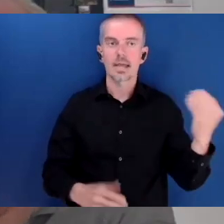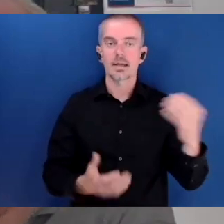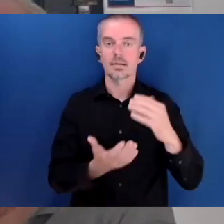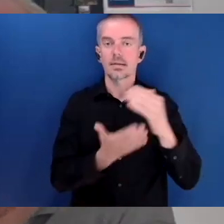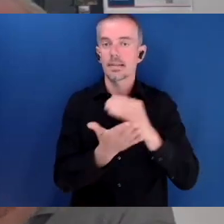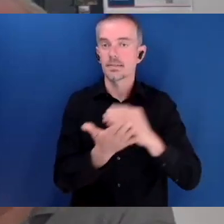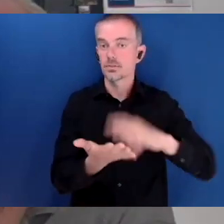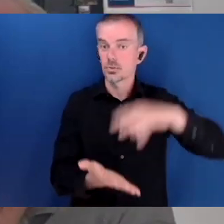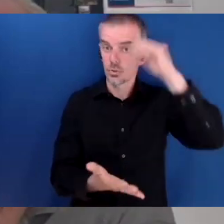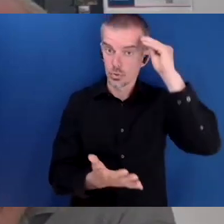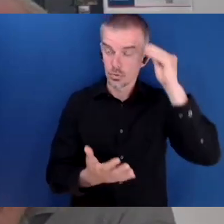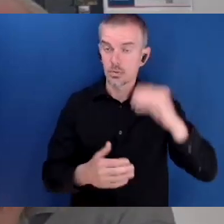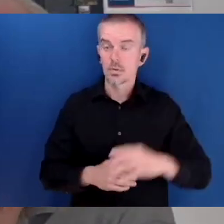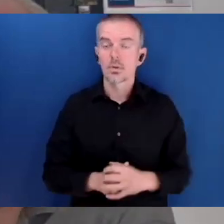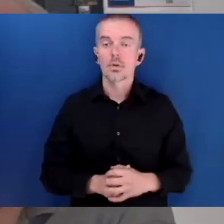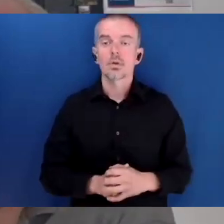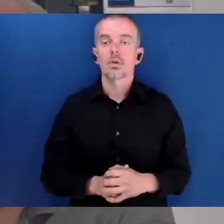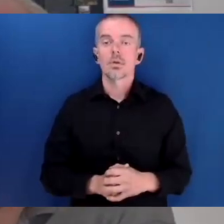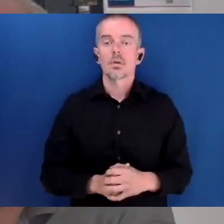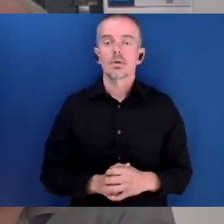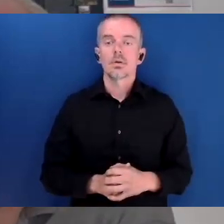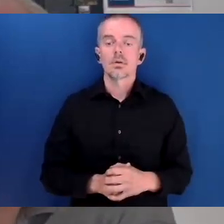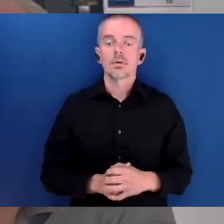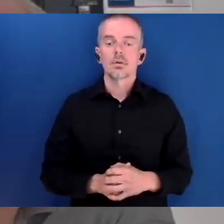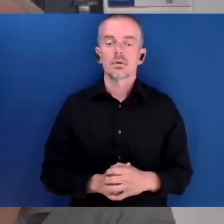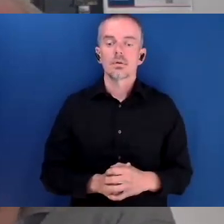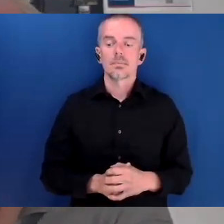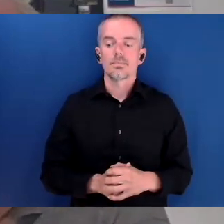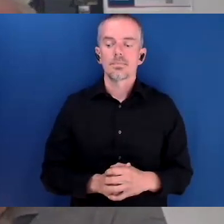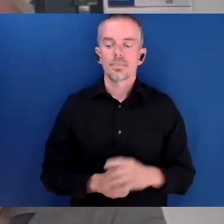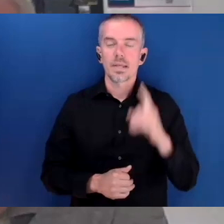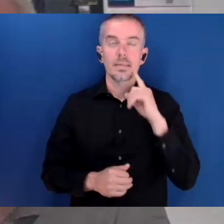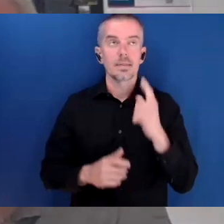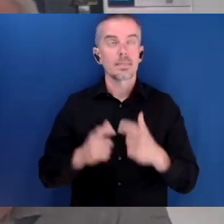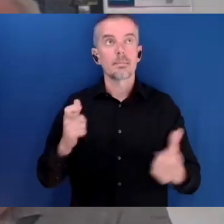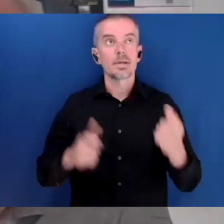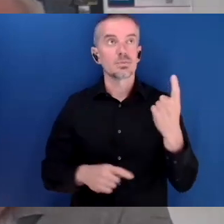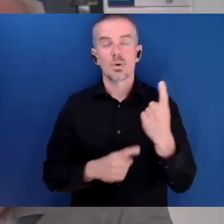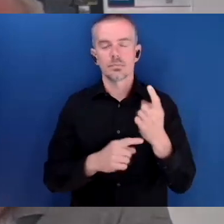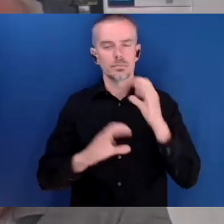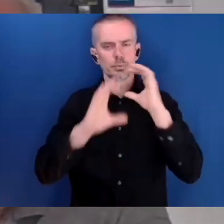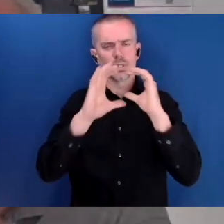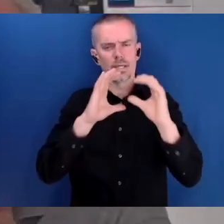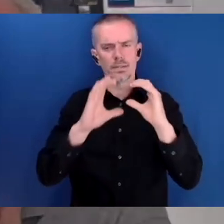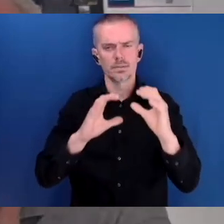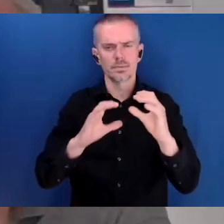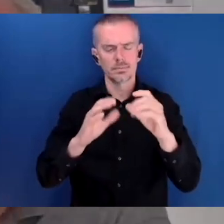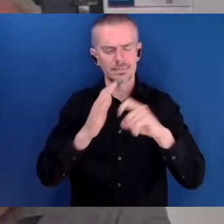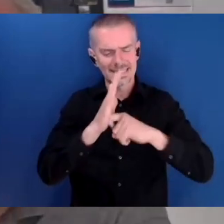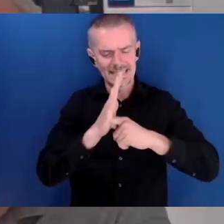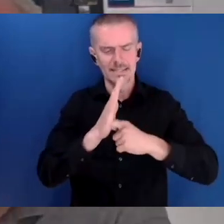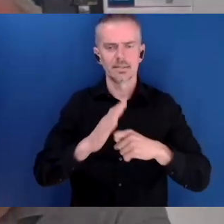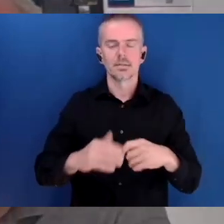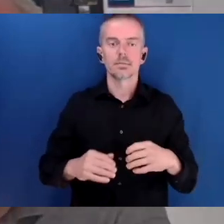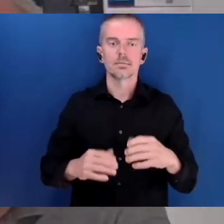learned. I think biggest lesson learned is that communication is always key. There's